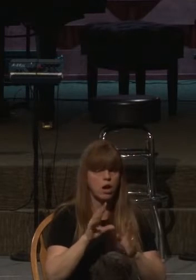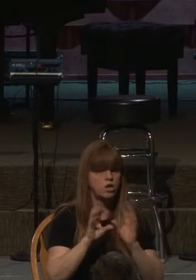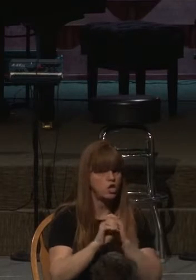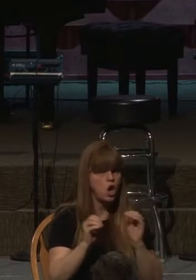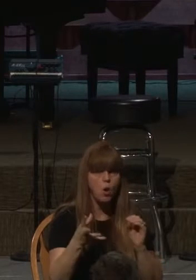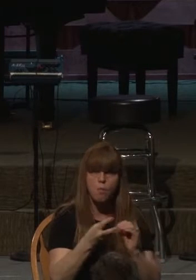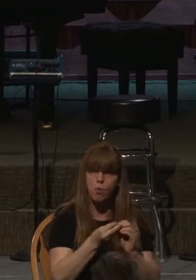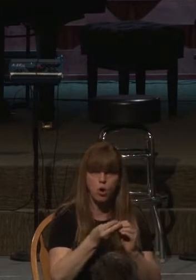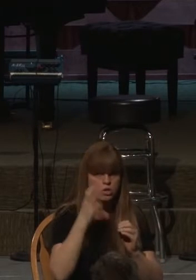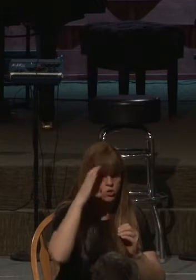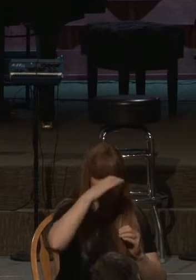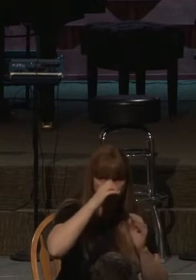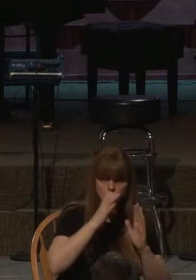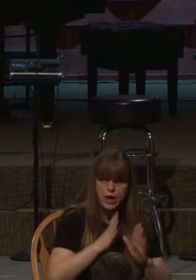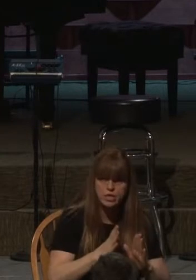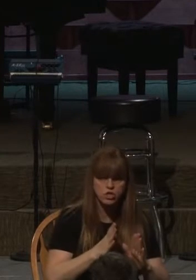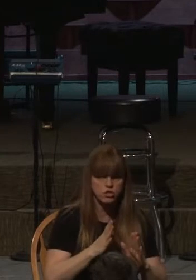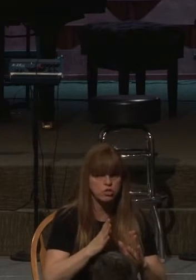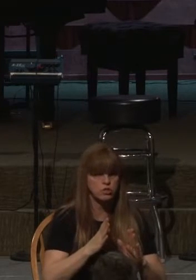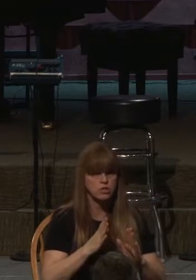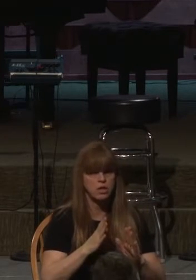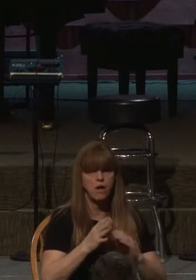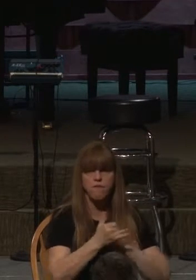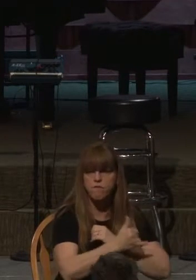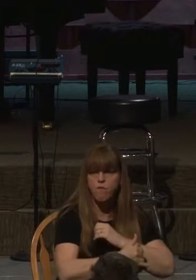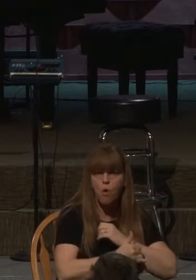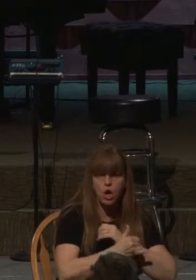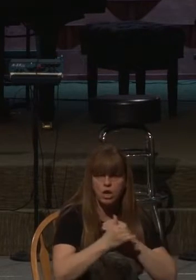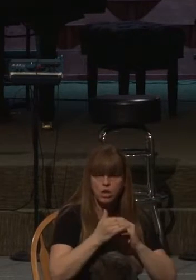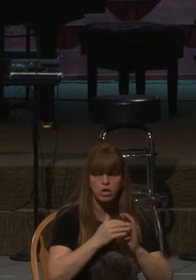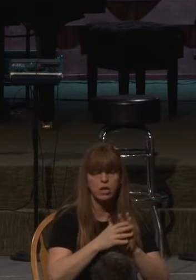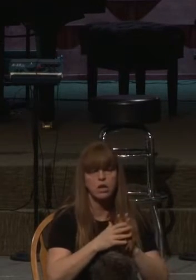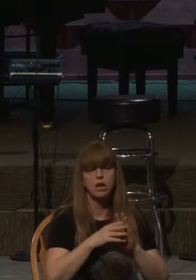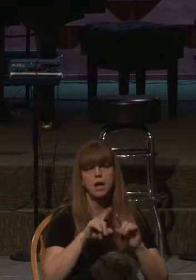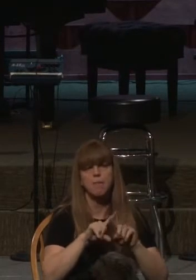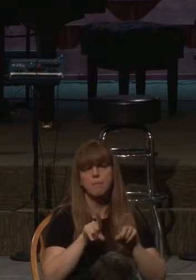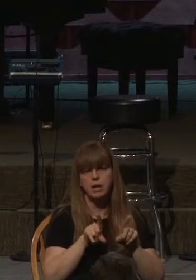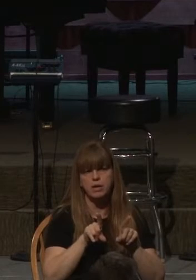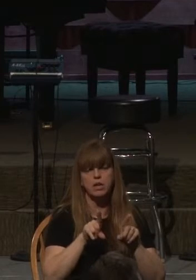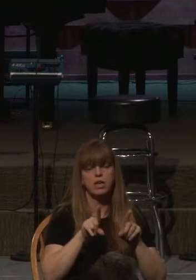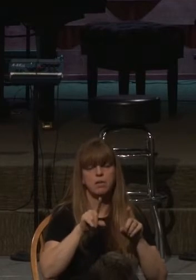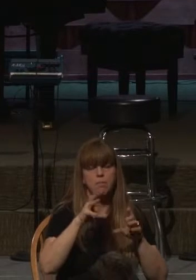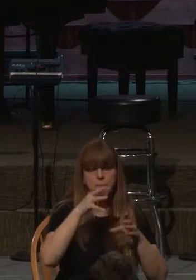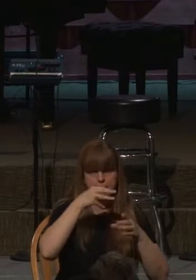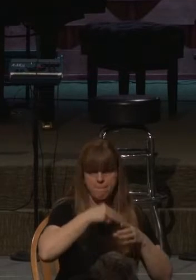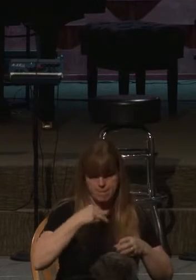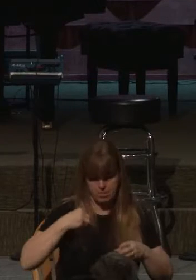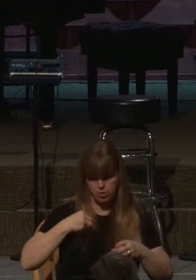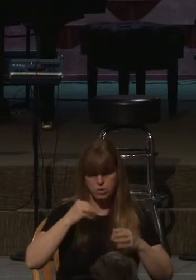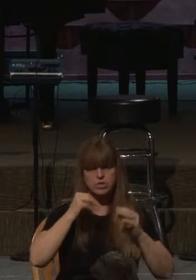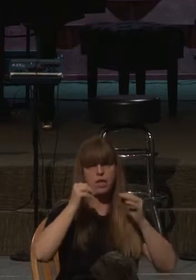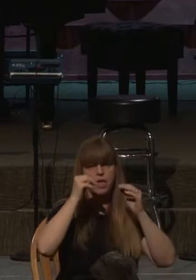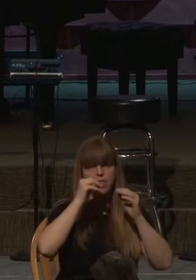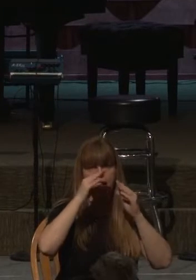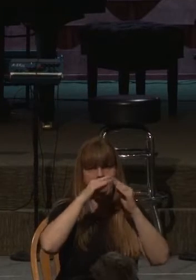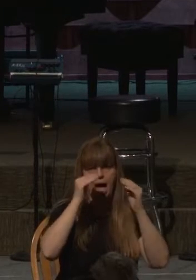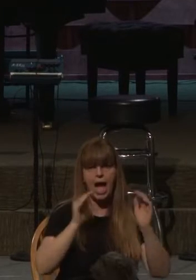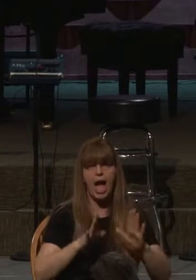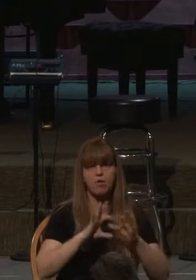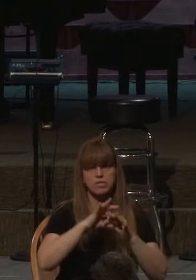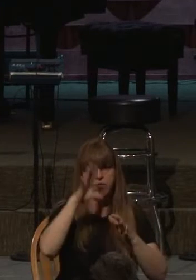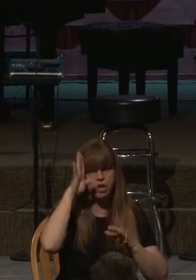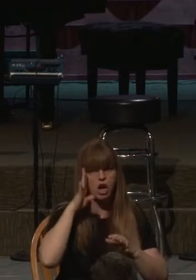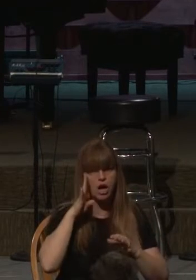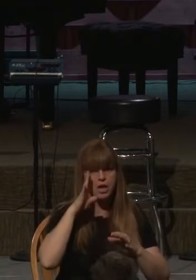and aliens, but you are fellow citizens with the saints and members of the household of God, who are built, the household of